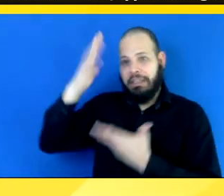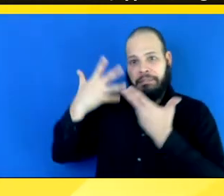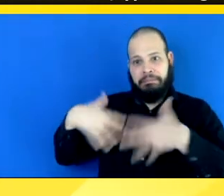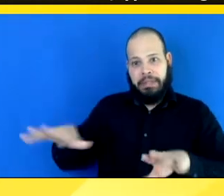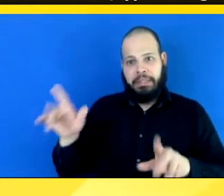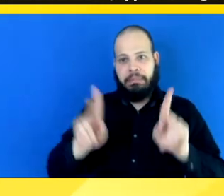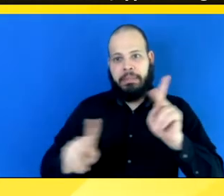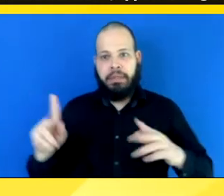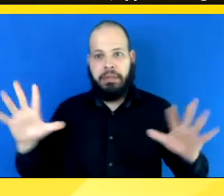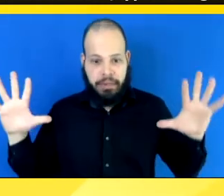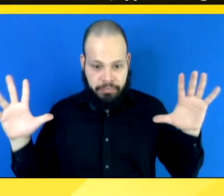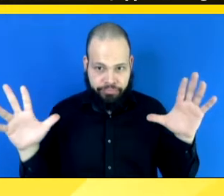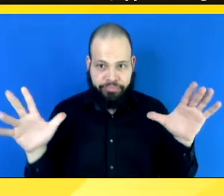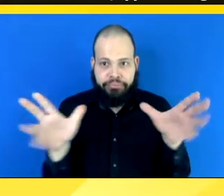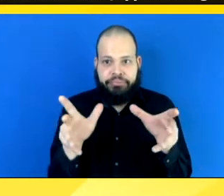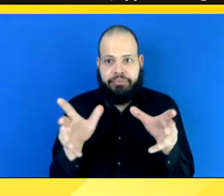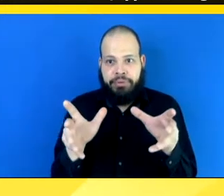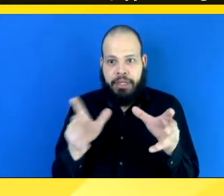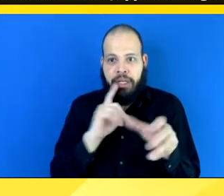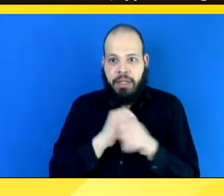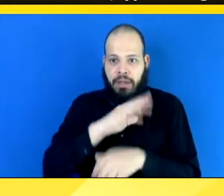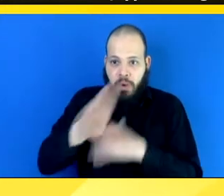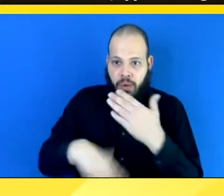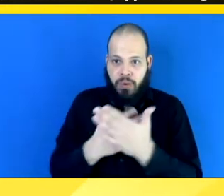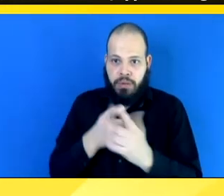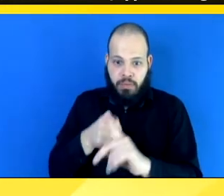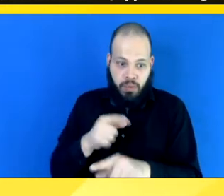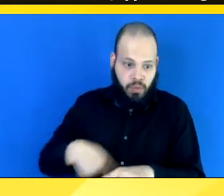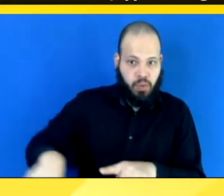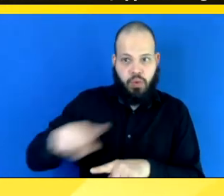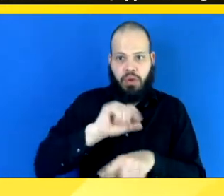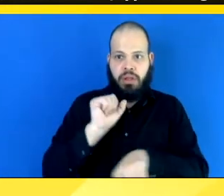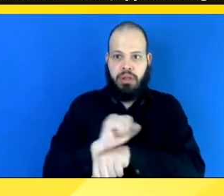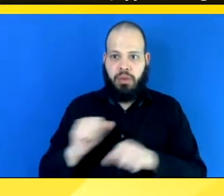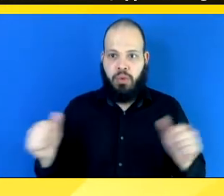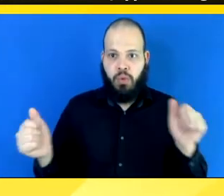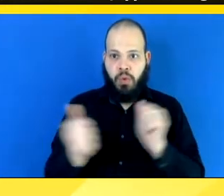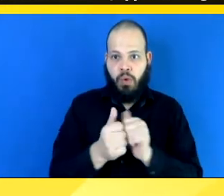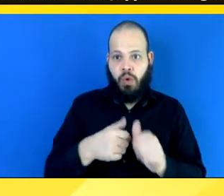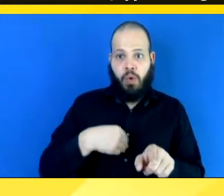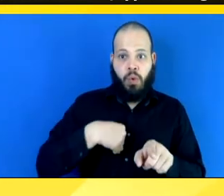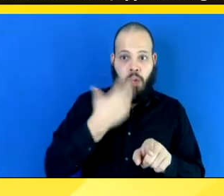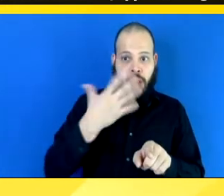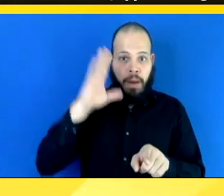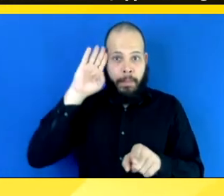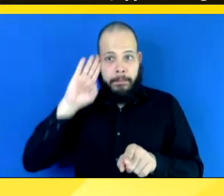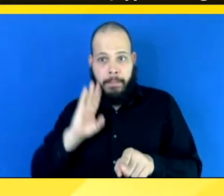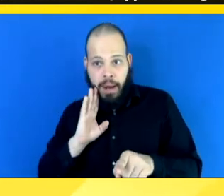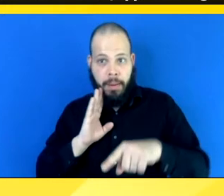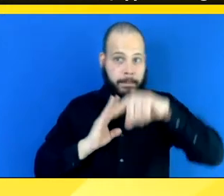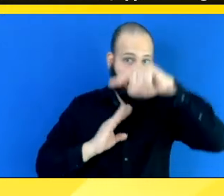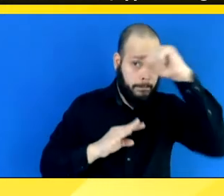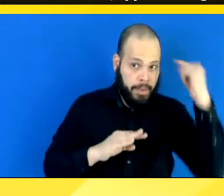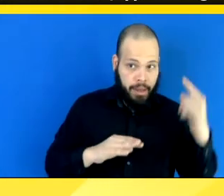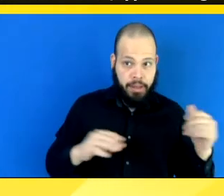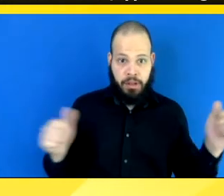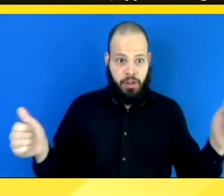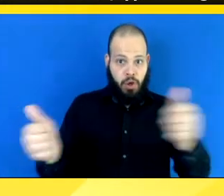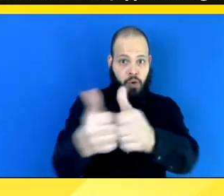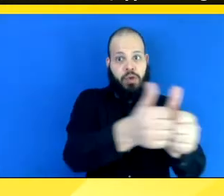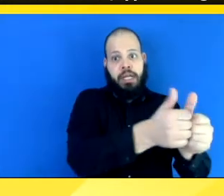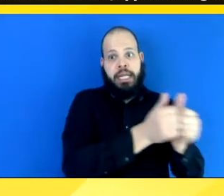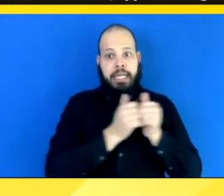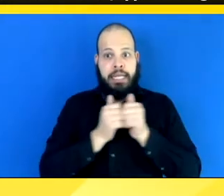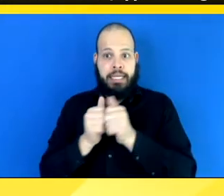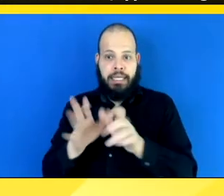black and white and brown together, and they wouldn't let anything turn them back, and they won. Ever since